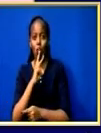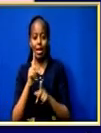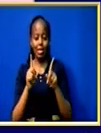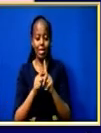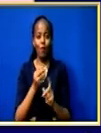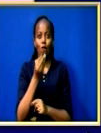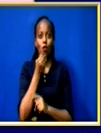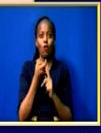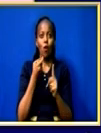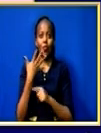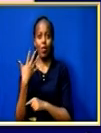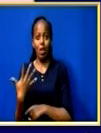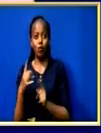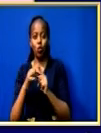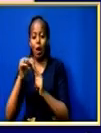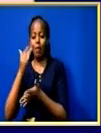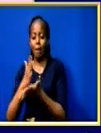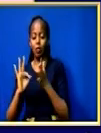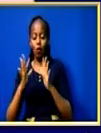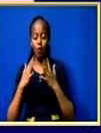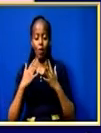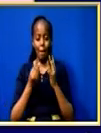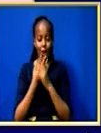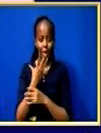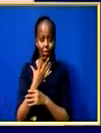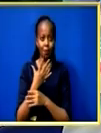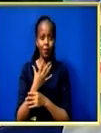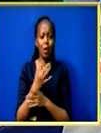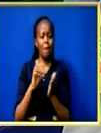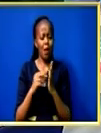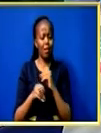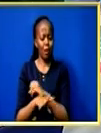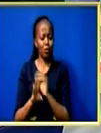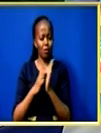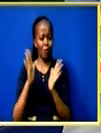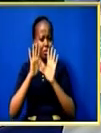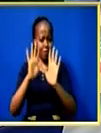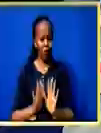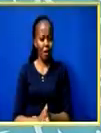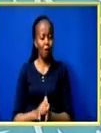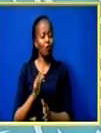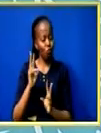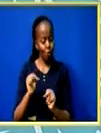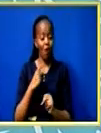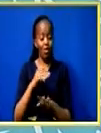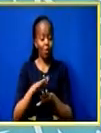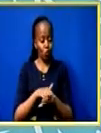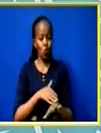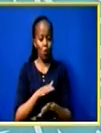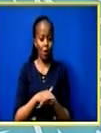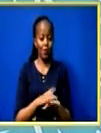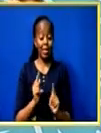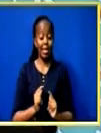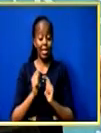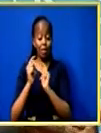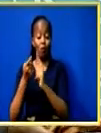Oh. So then maybe the roots are the most important. No. I'm saying we go slowly. Okay. It's